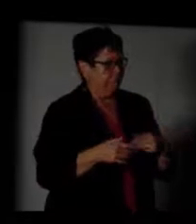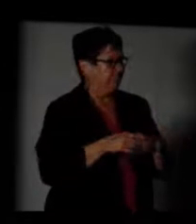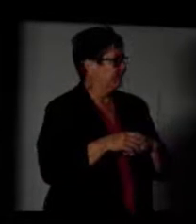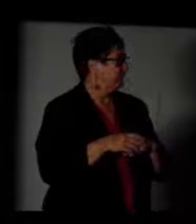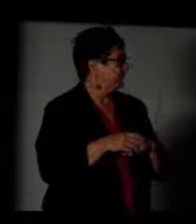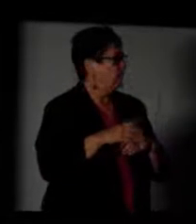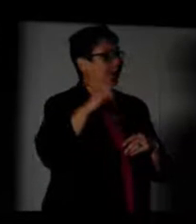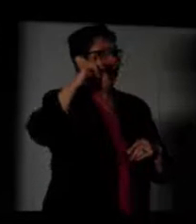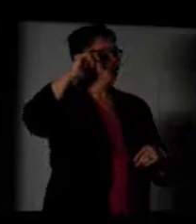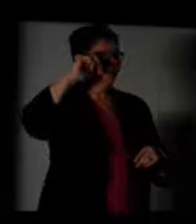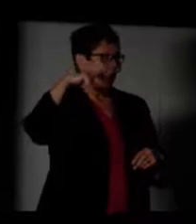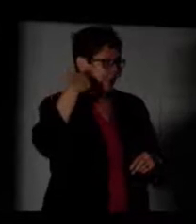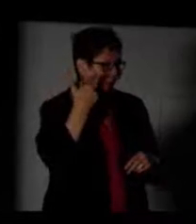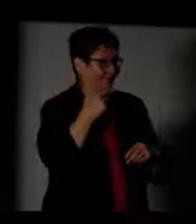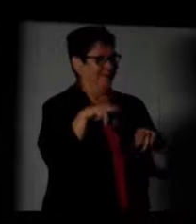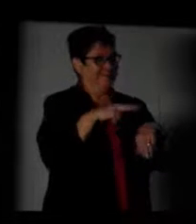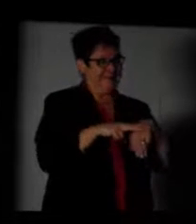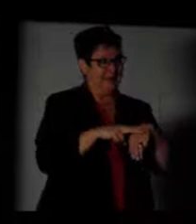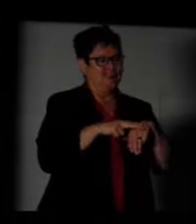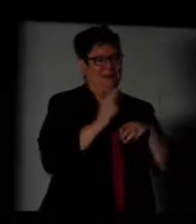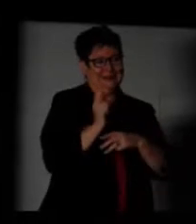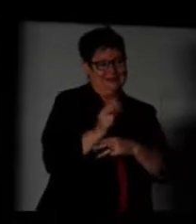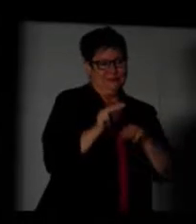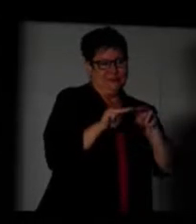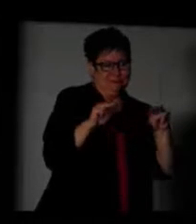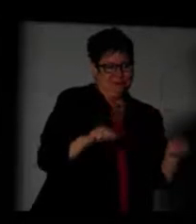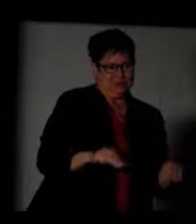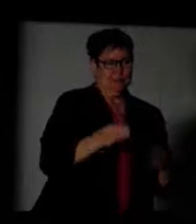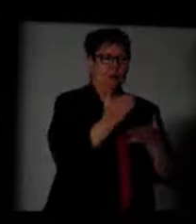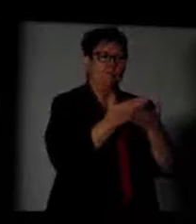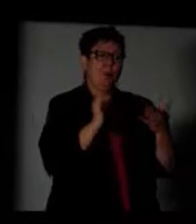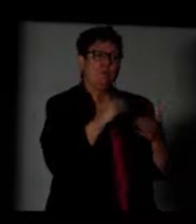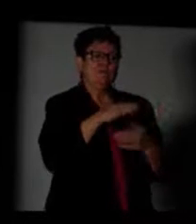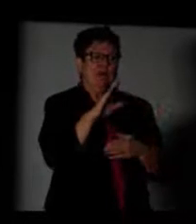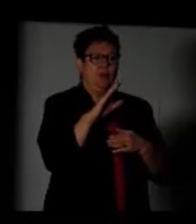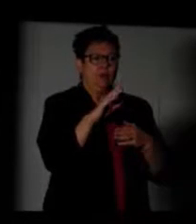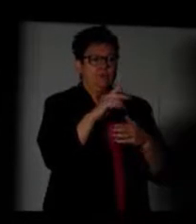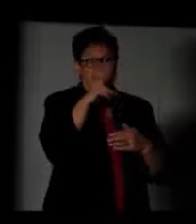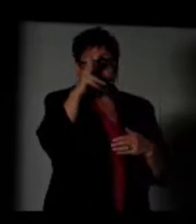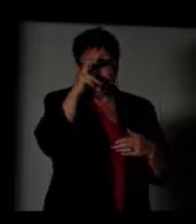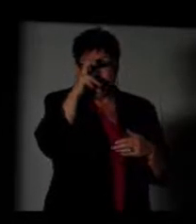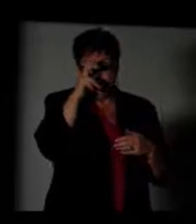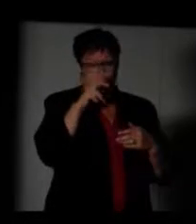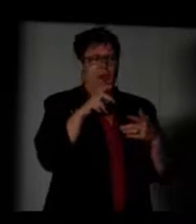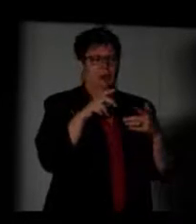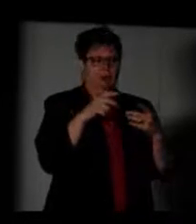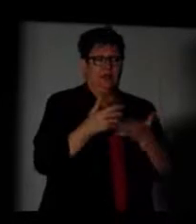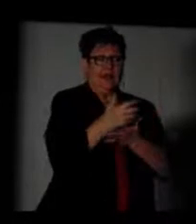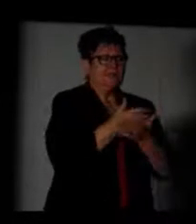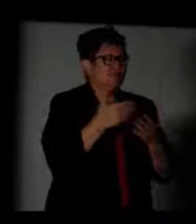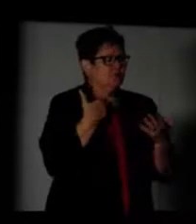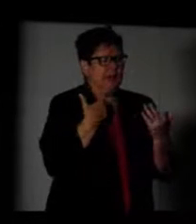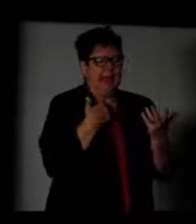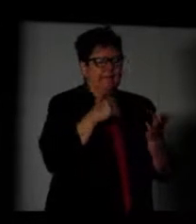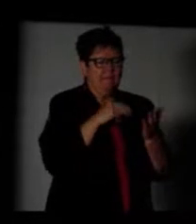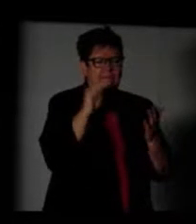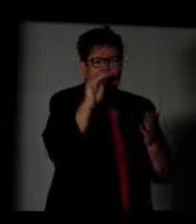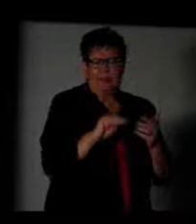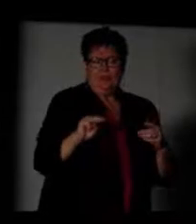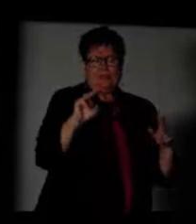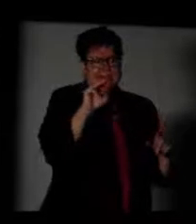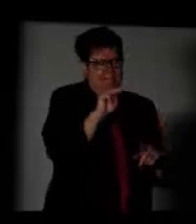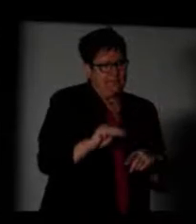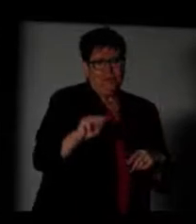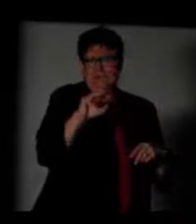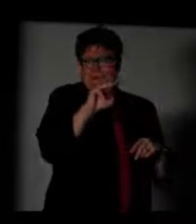The London Natural History Museum. This is part of our beetle collection. We have tens of millions of beetles, building up to a collection, as Diane